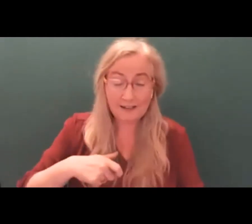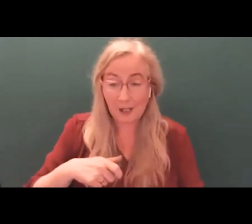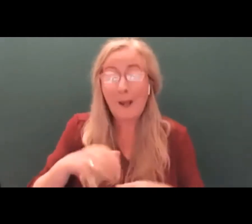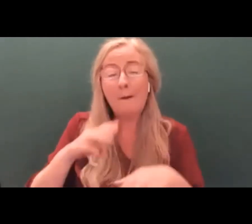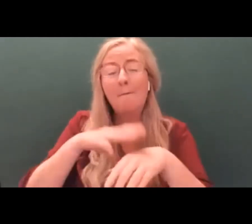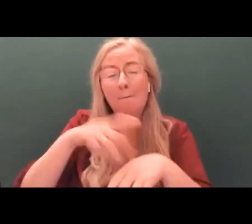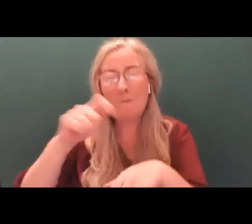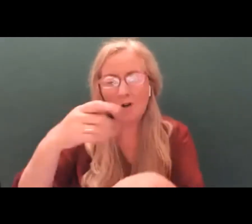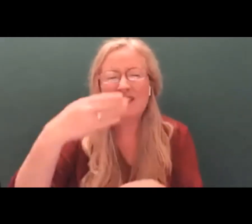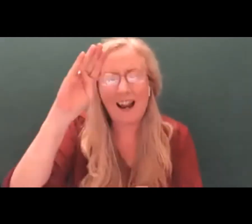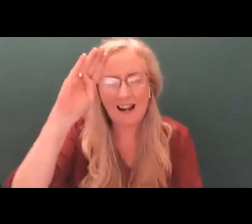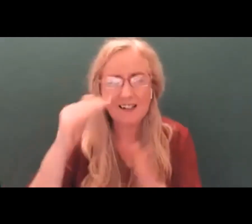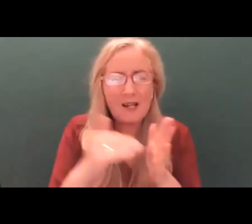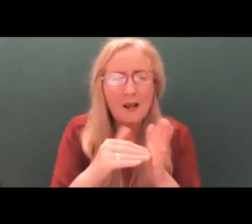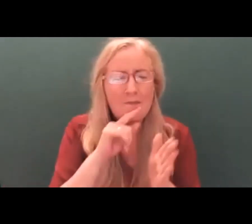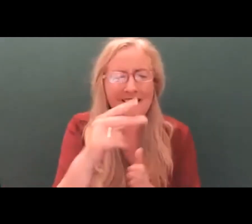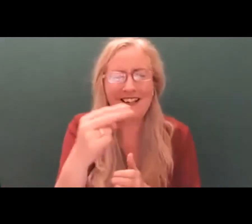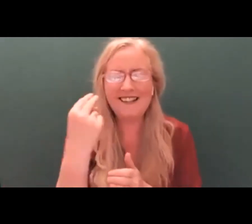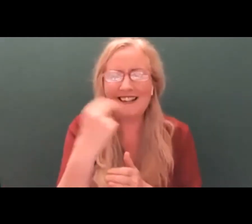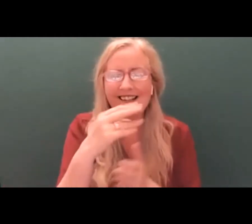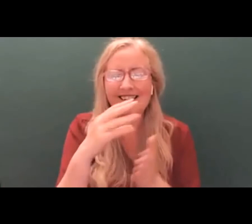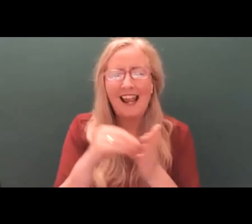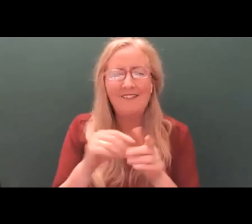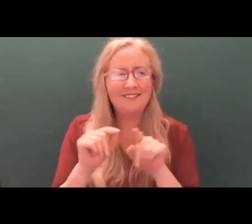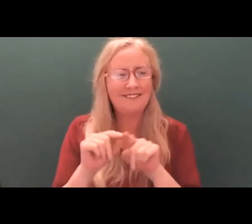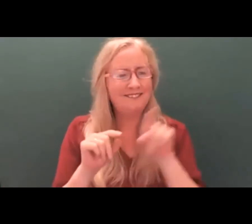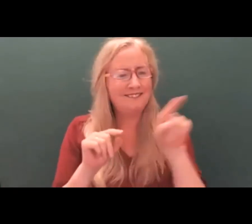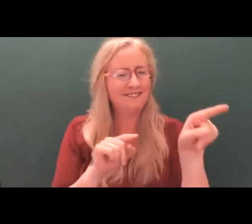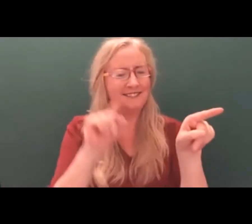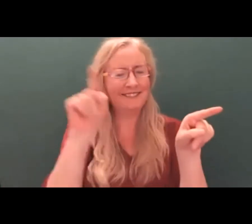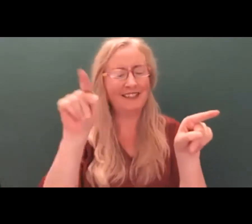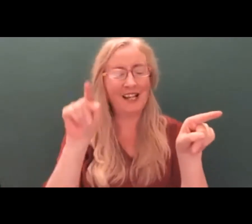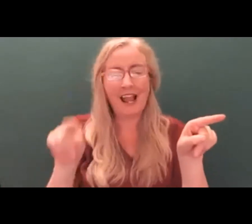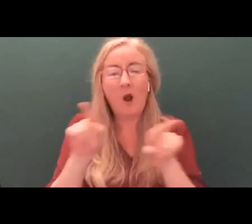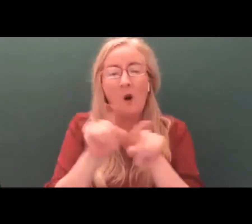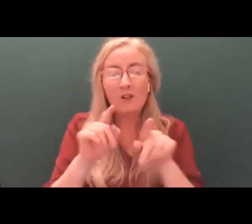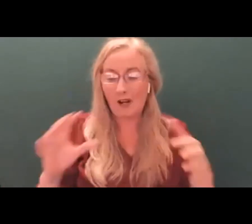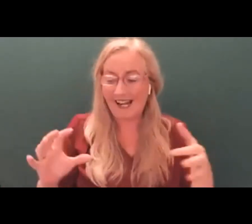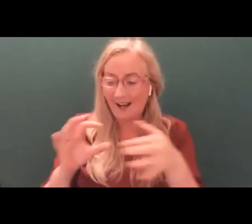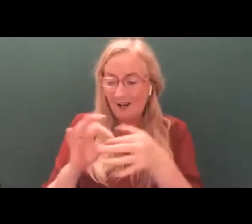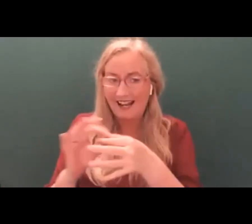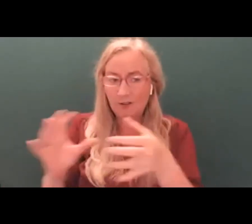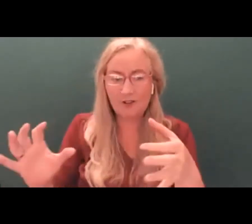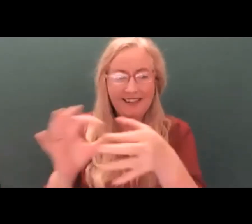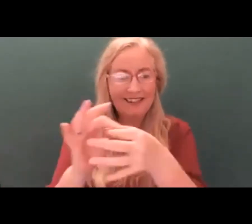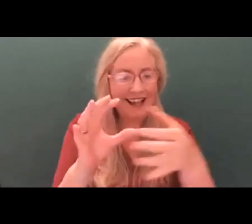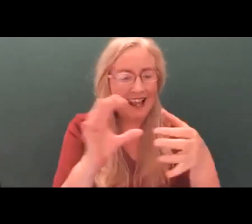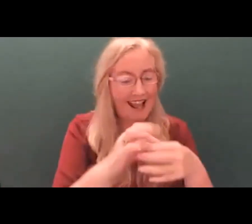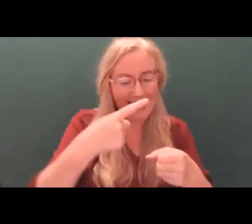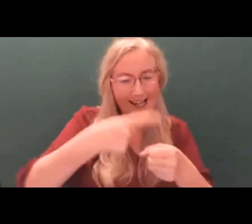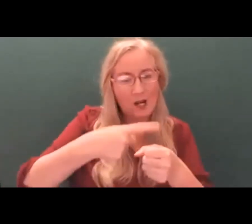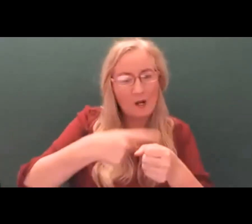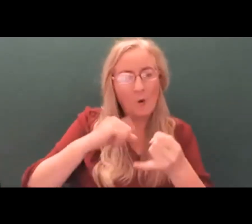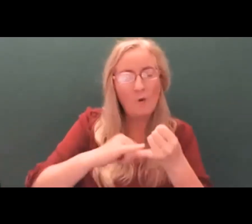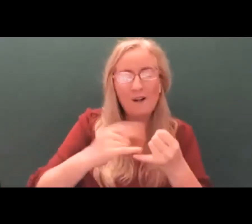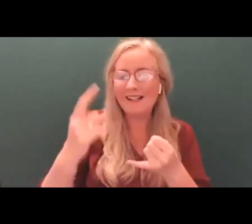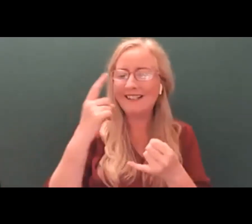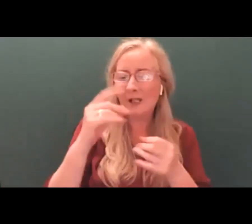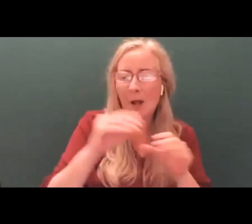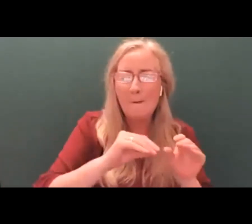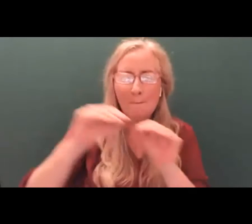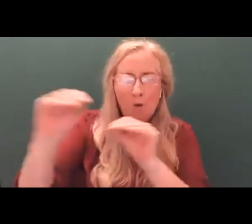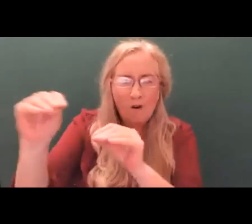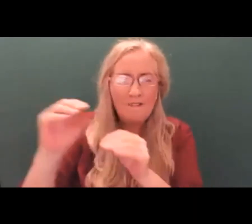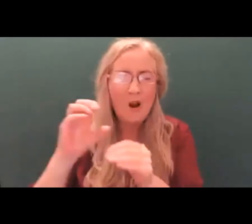Ireland, but it was rather nice having that ability. It was great for reconnecting to people who'd moved away, or those who'd had a